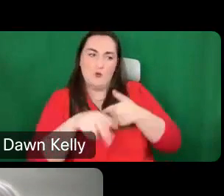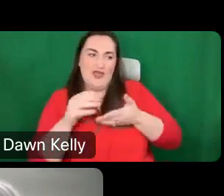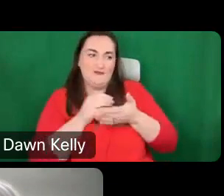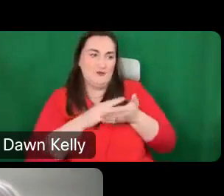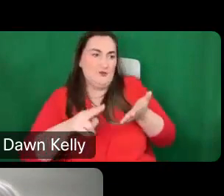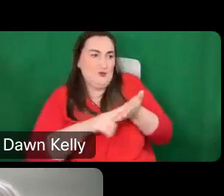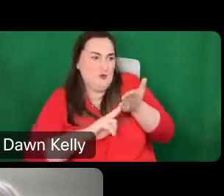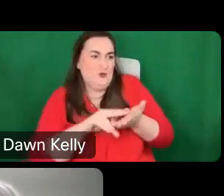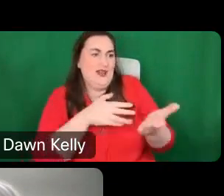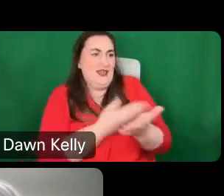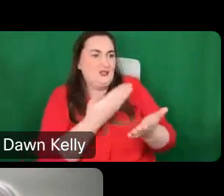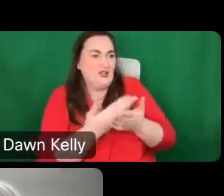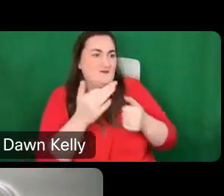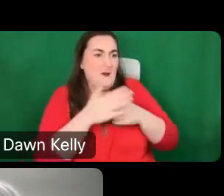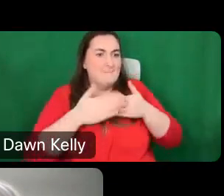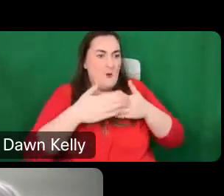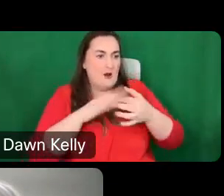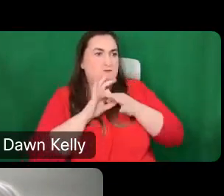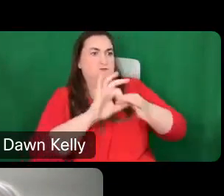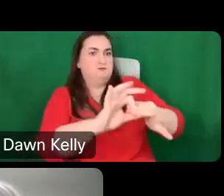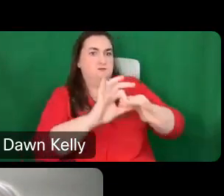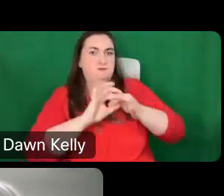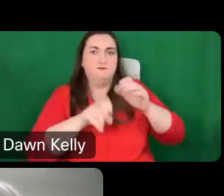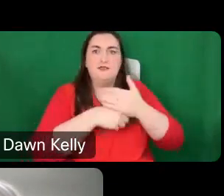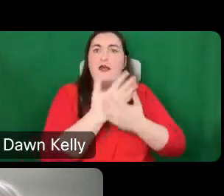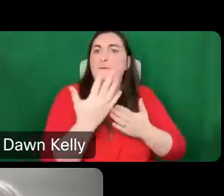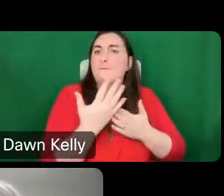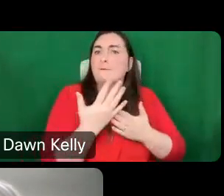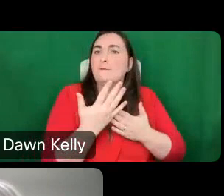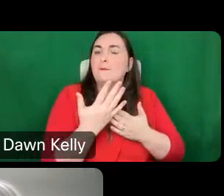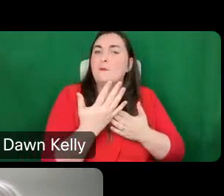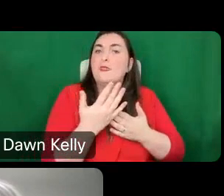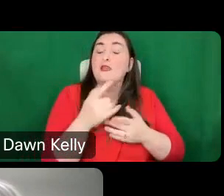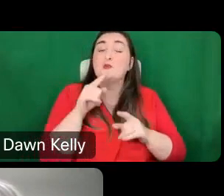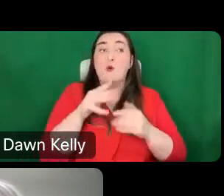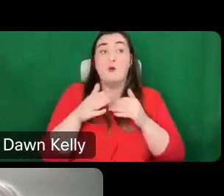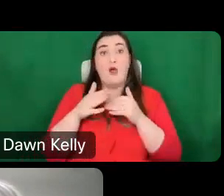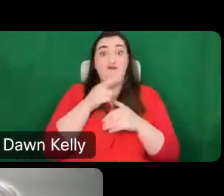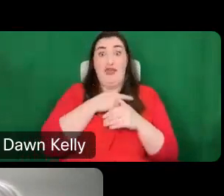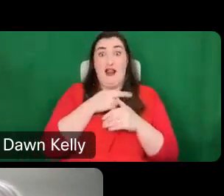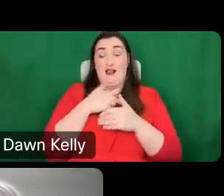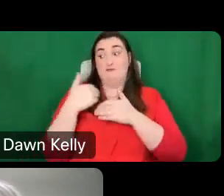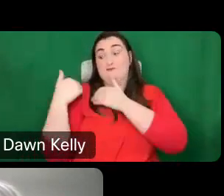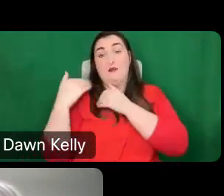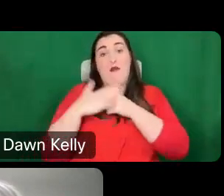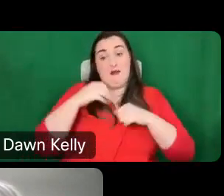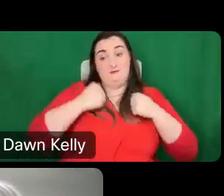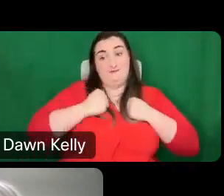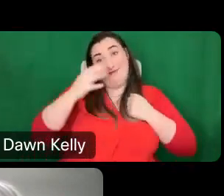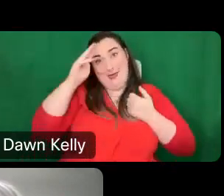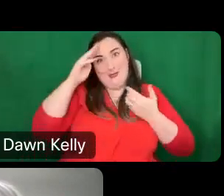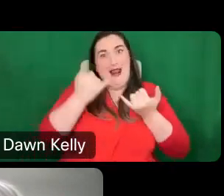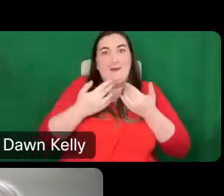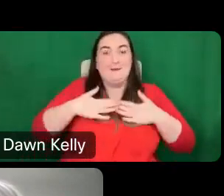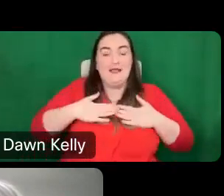as a further lever to develop that relationship that I referred to earlier on. So I think there's the real onus on managers like myself to ensure that we go